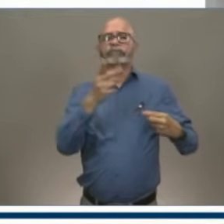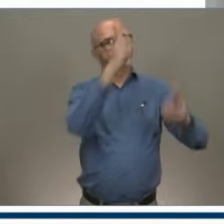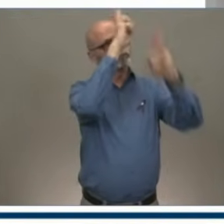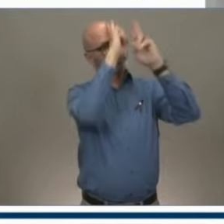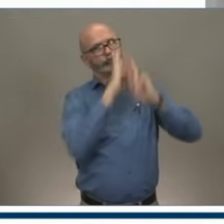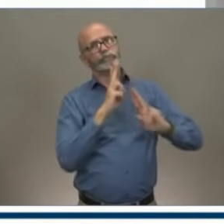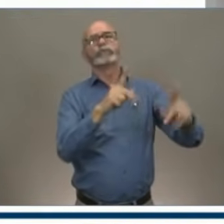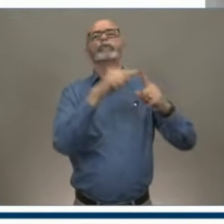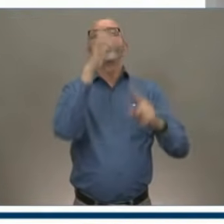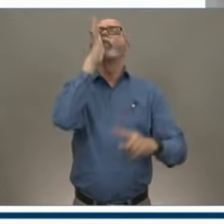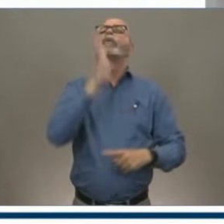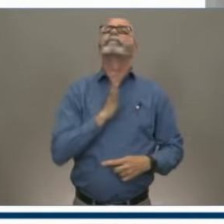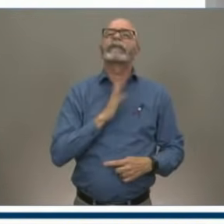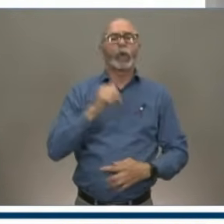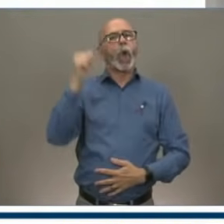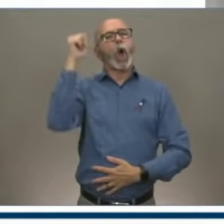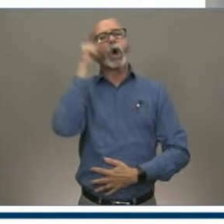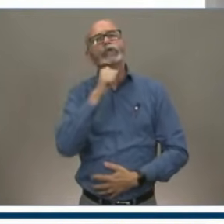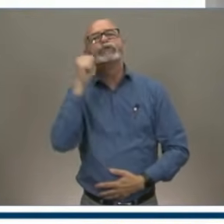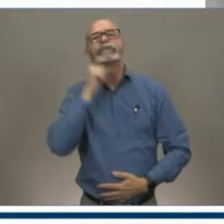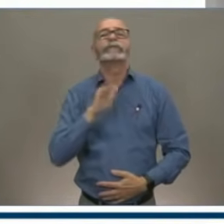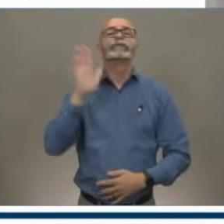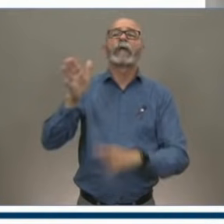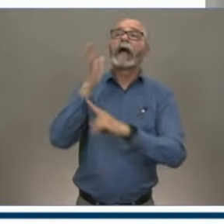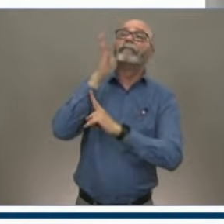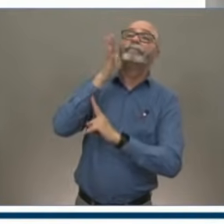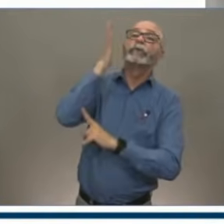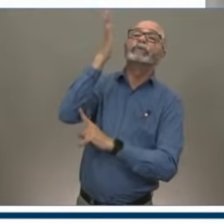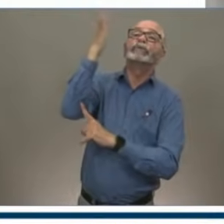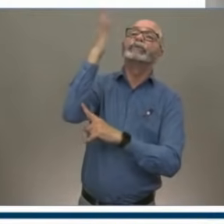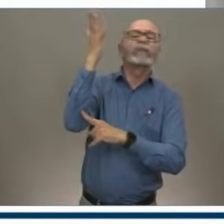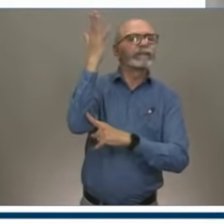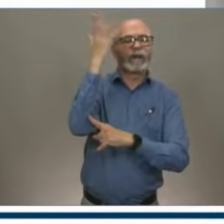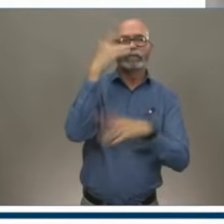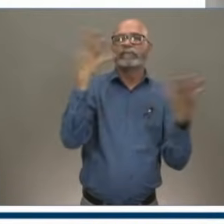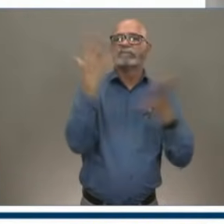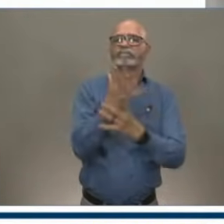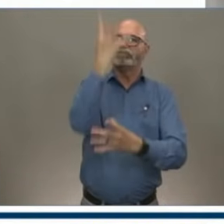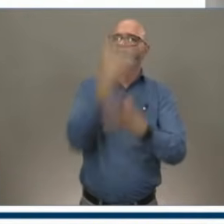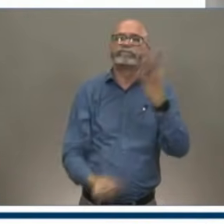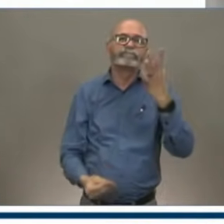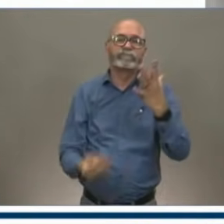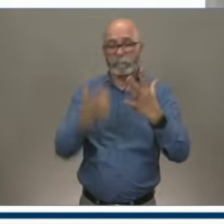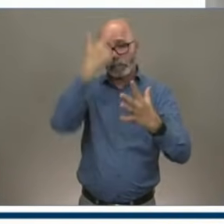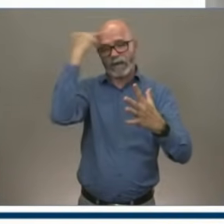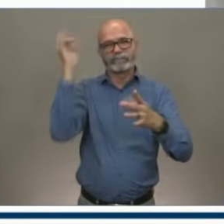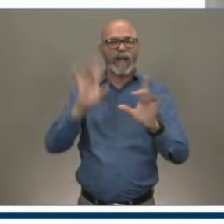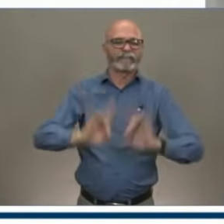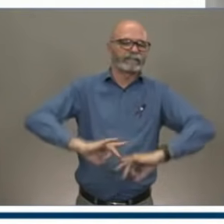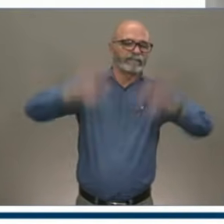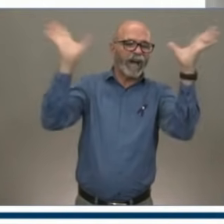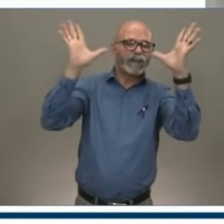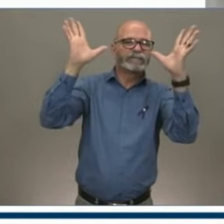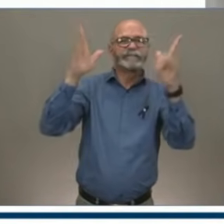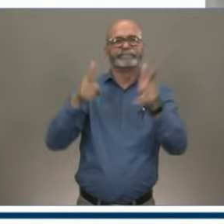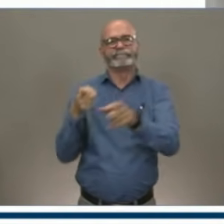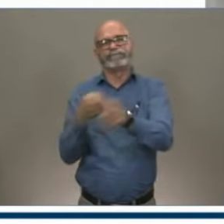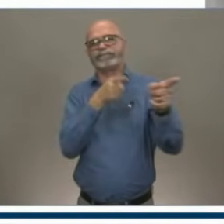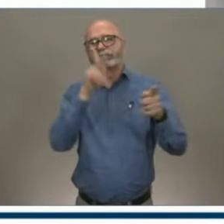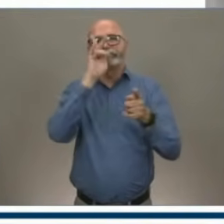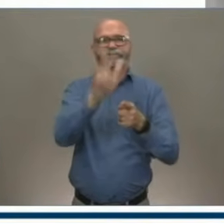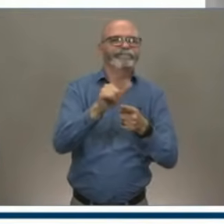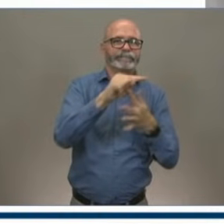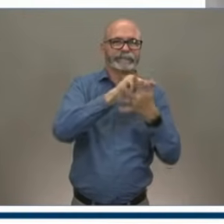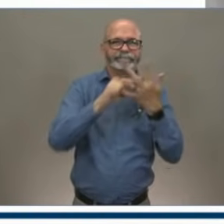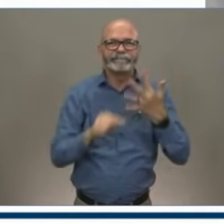girls whose bright futures were lost to gender-based violence. Today, I, along with 3 Atlantic premiers, announced